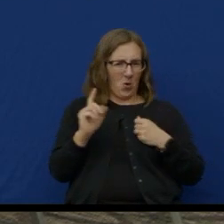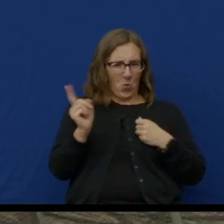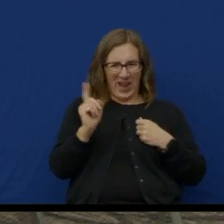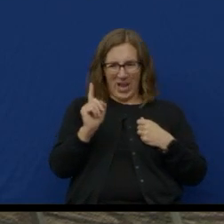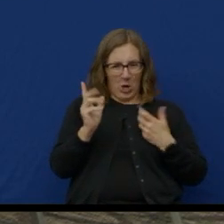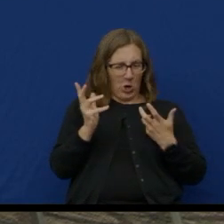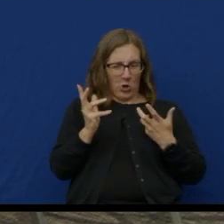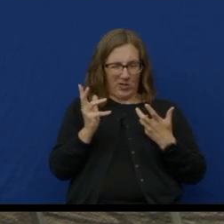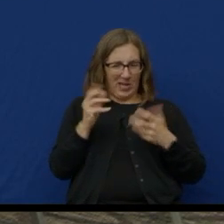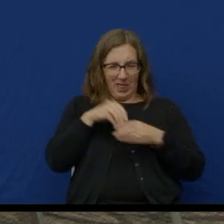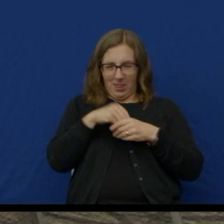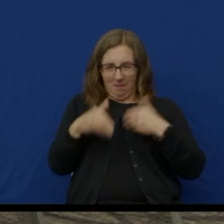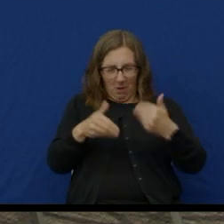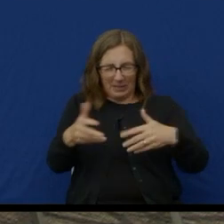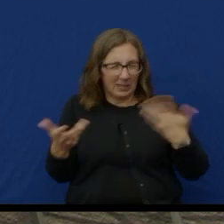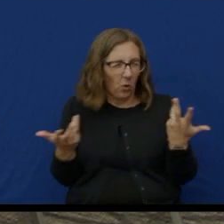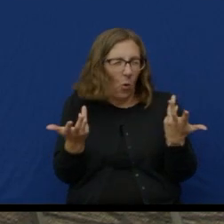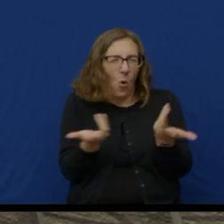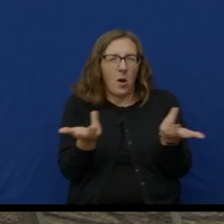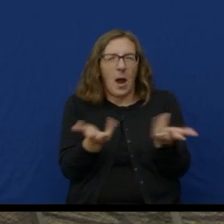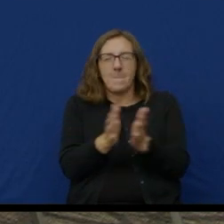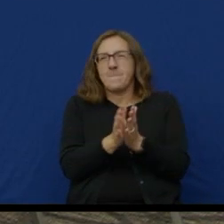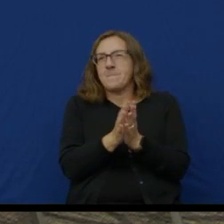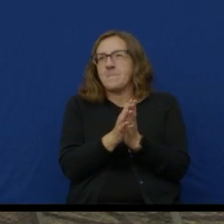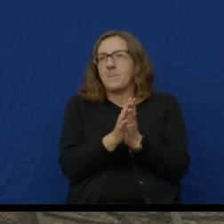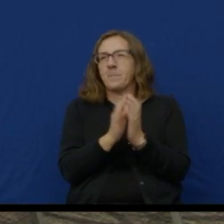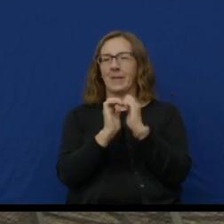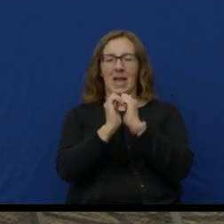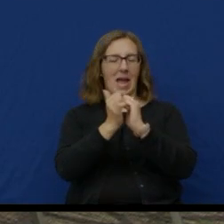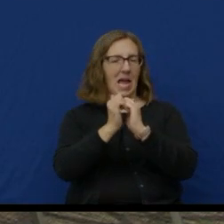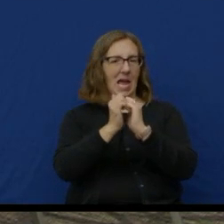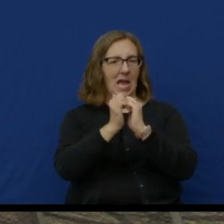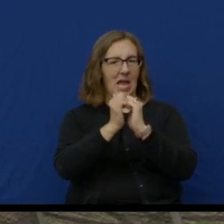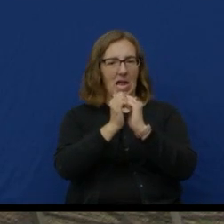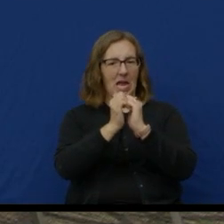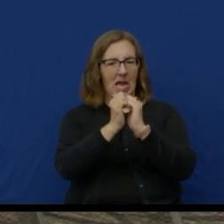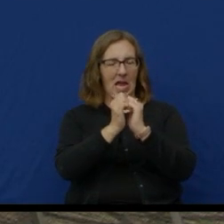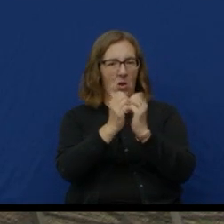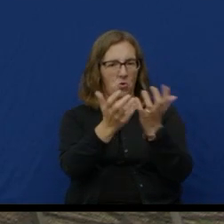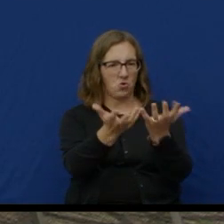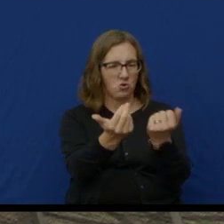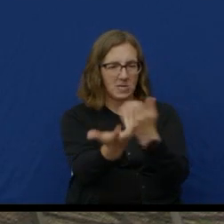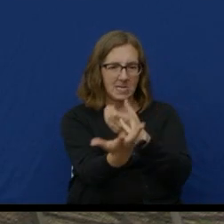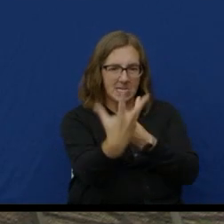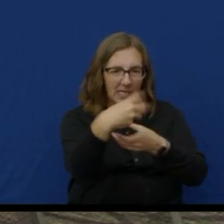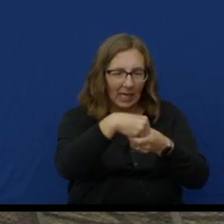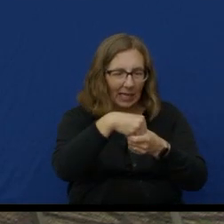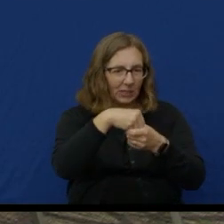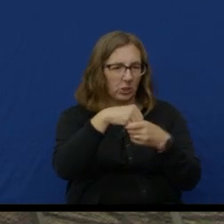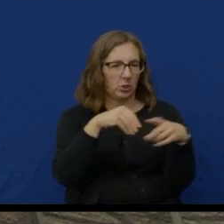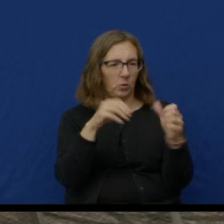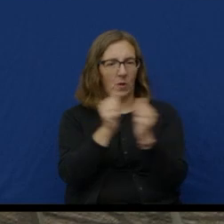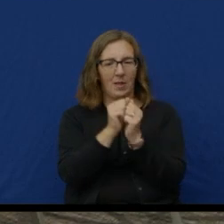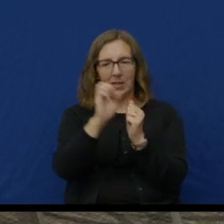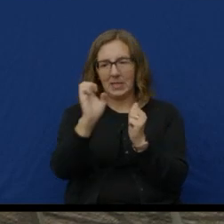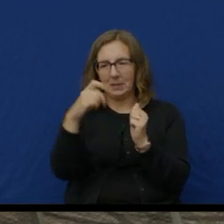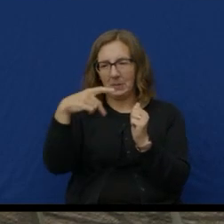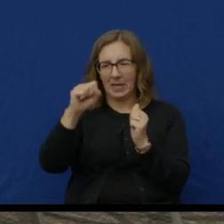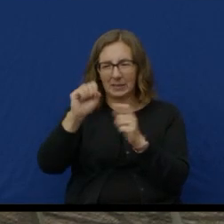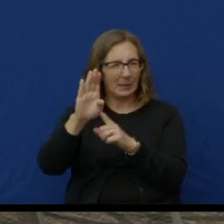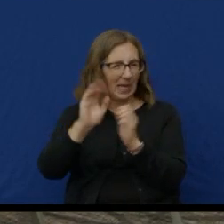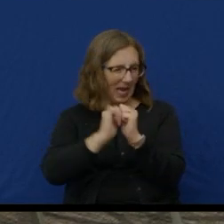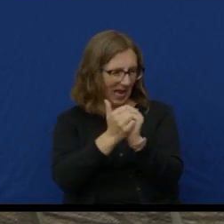And how would you want us to engage with EPSB as these matters come